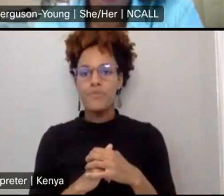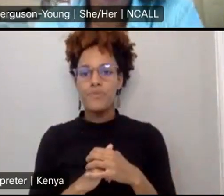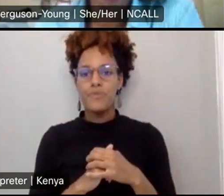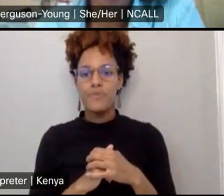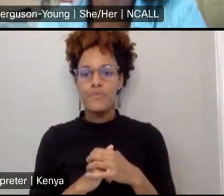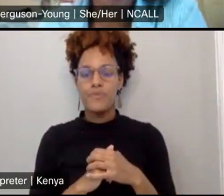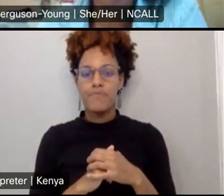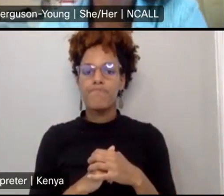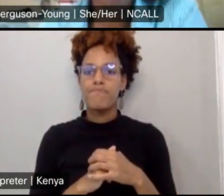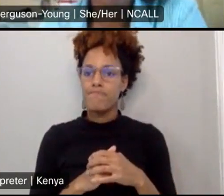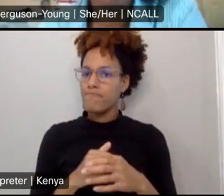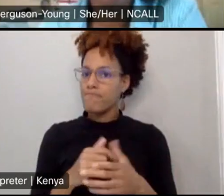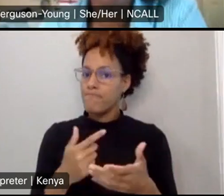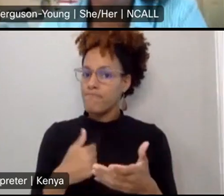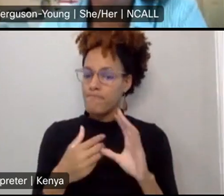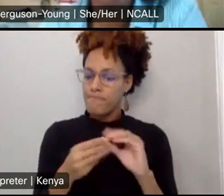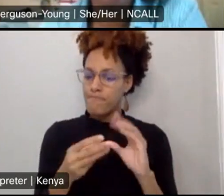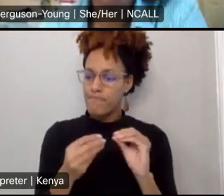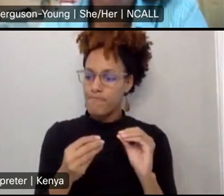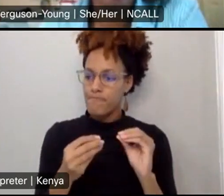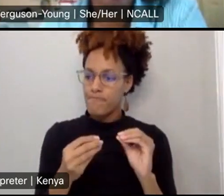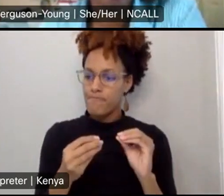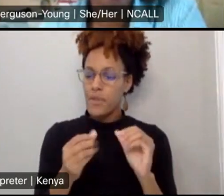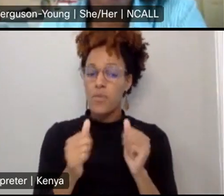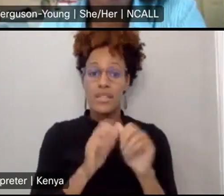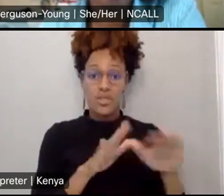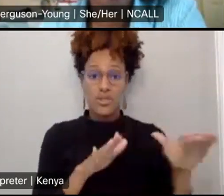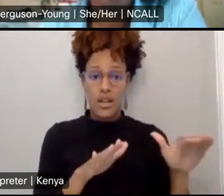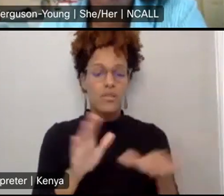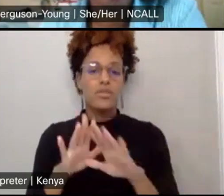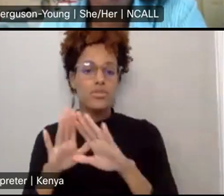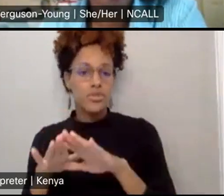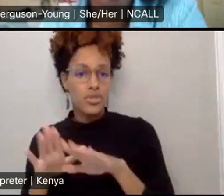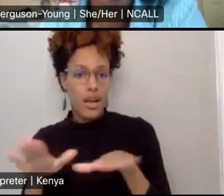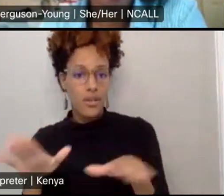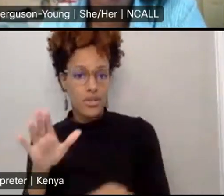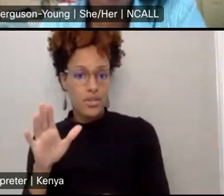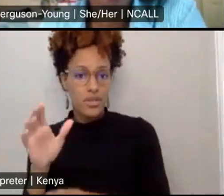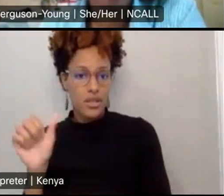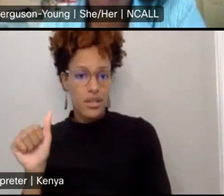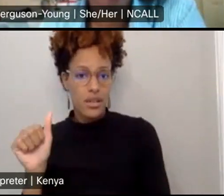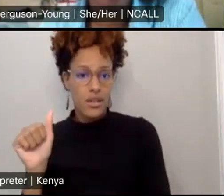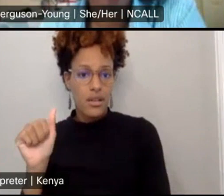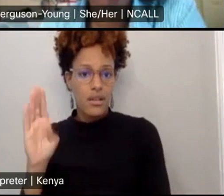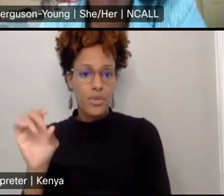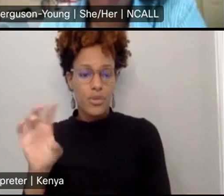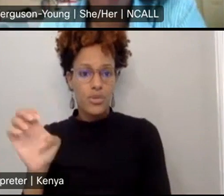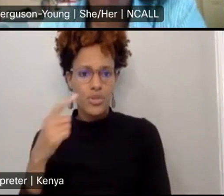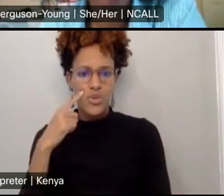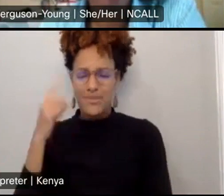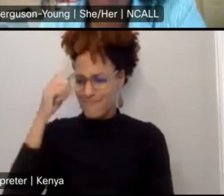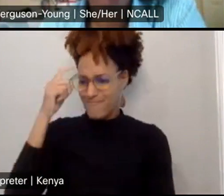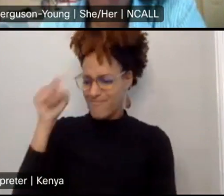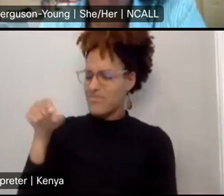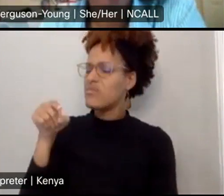No, I was just saying, with child abuse, it's like anytime you suspect abuse and the person's under